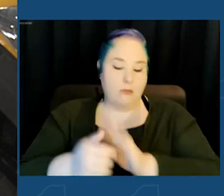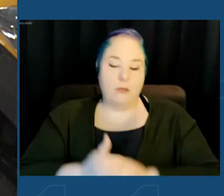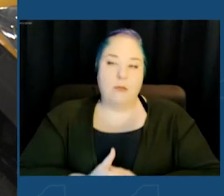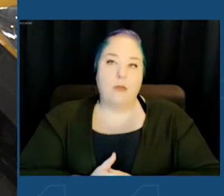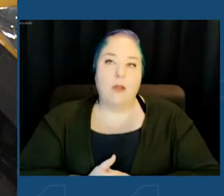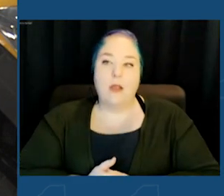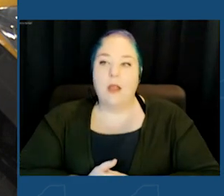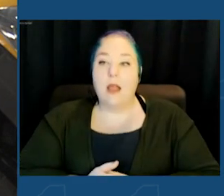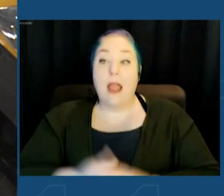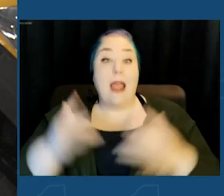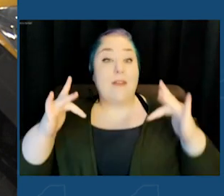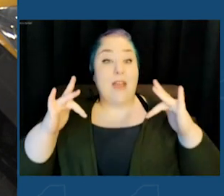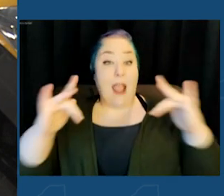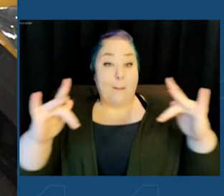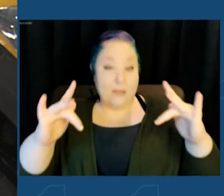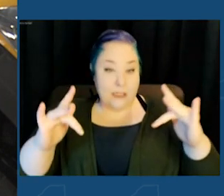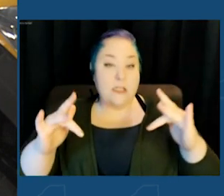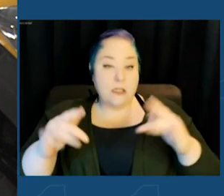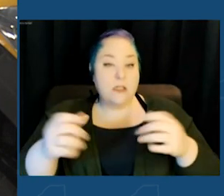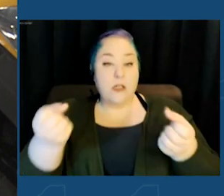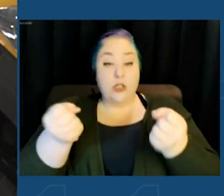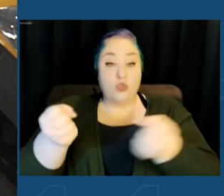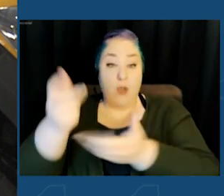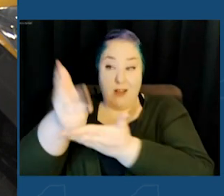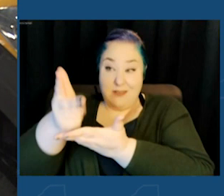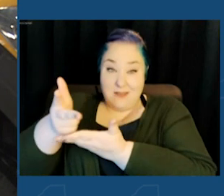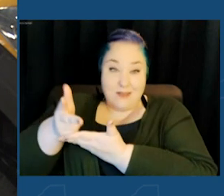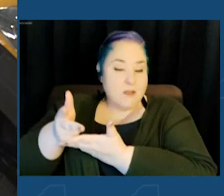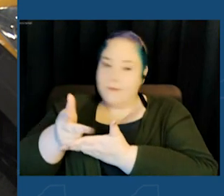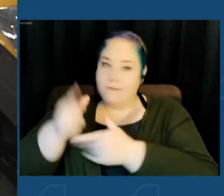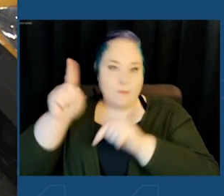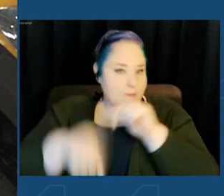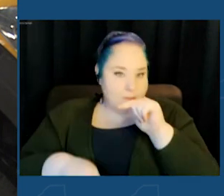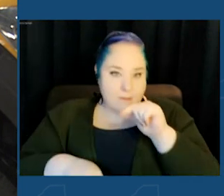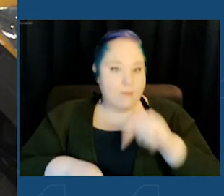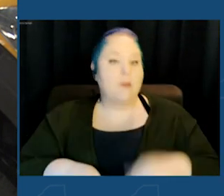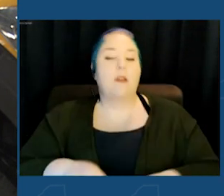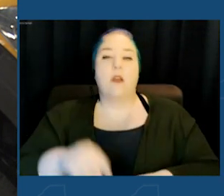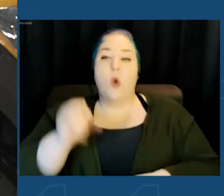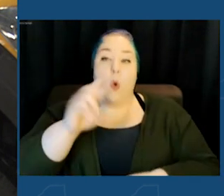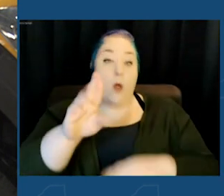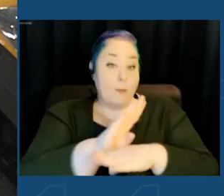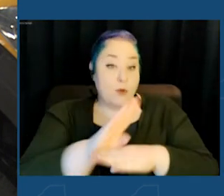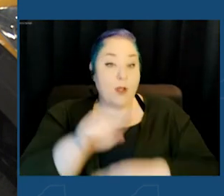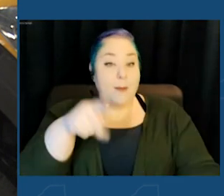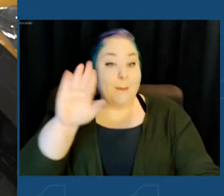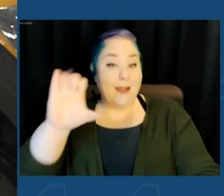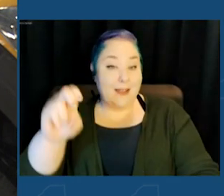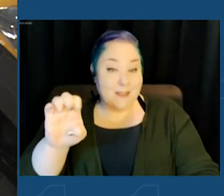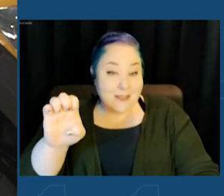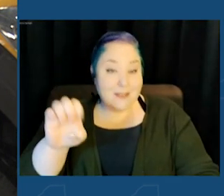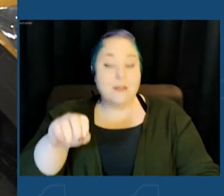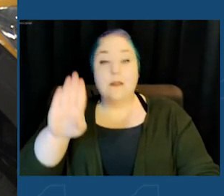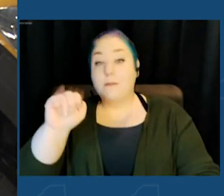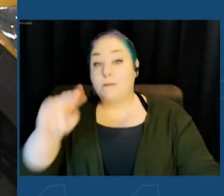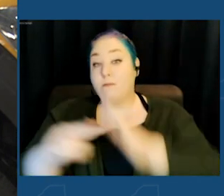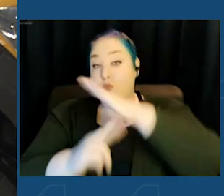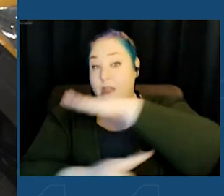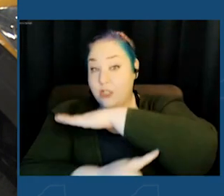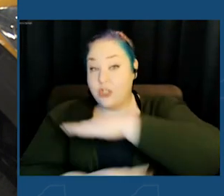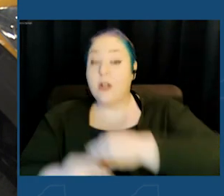trucks on Bridges across the New York City area as well ban on Commercial traffic in the Peace Bridge so the messages the roads are